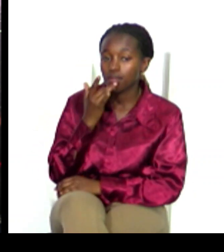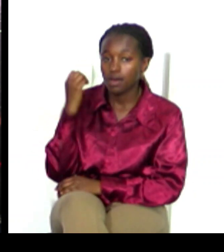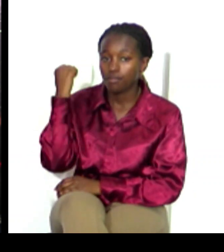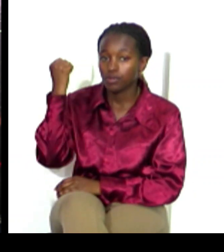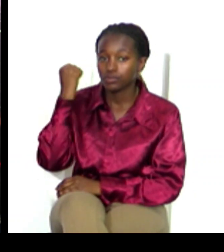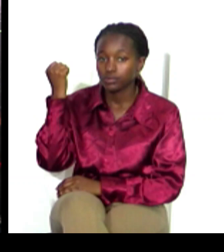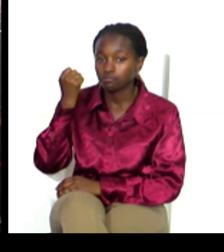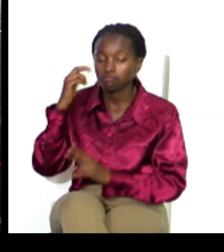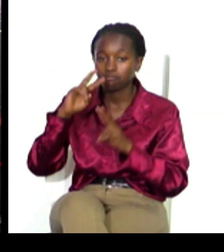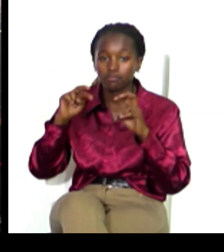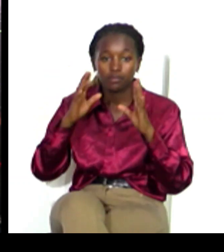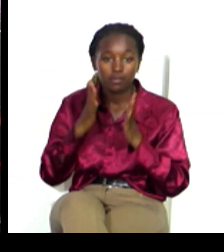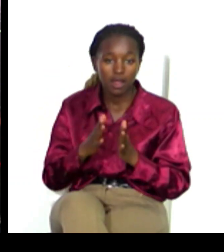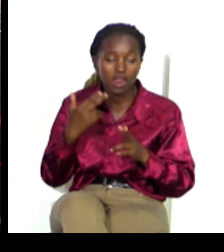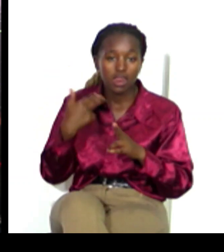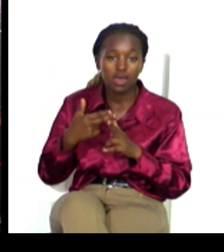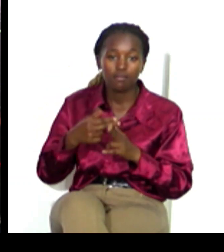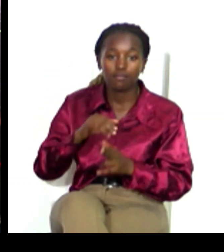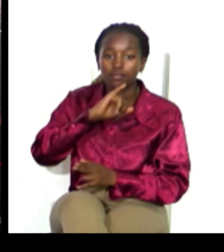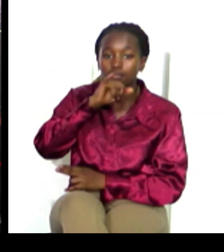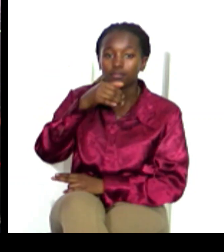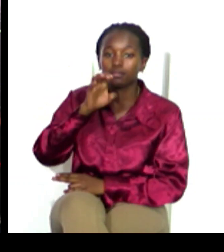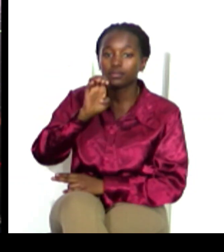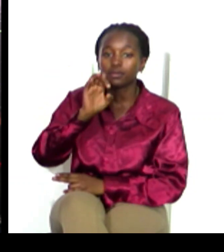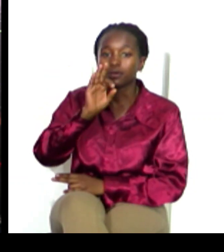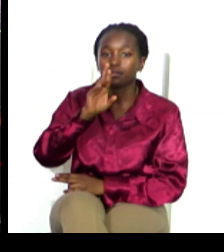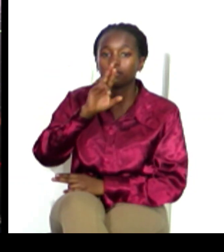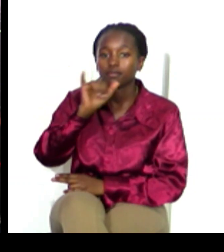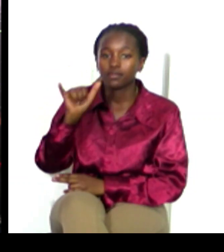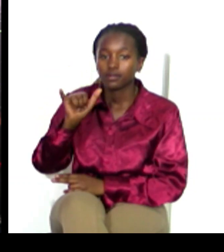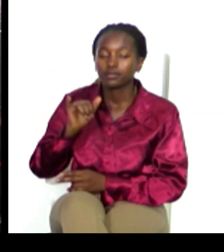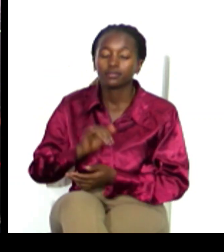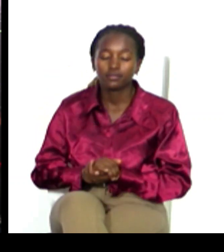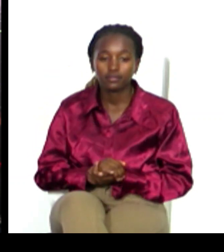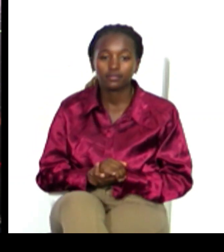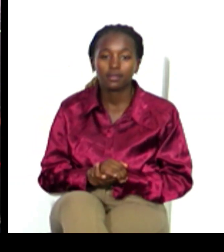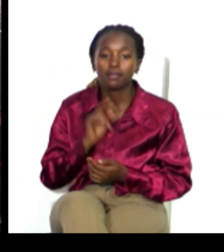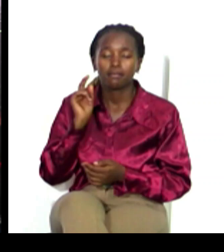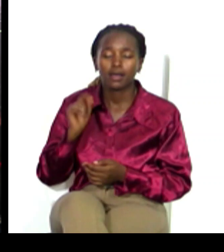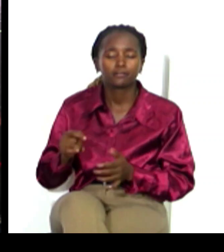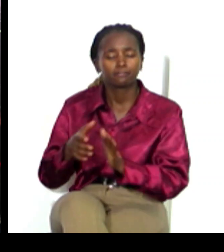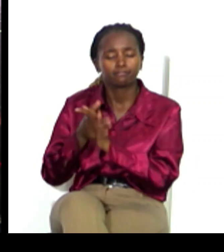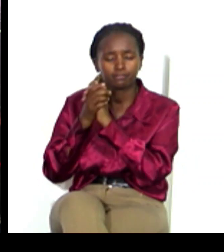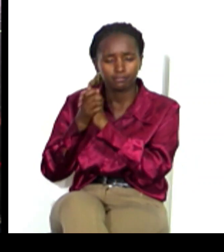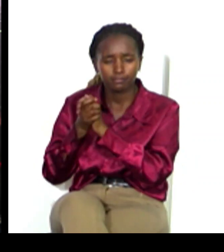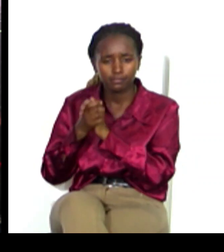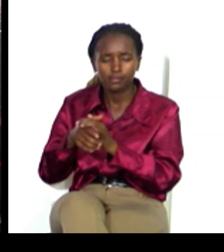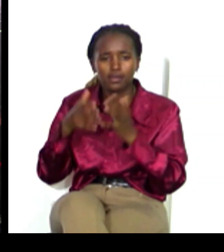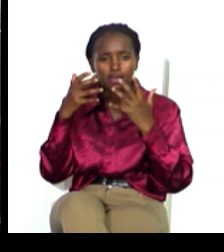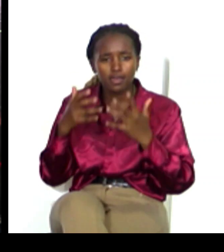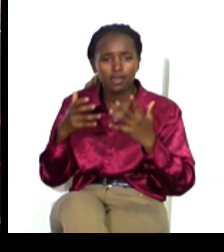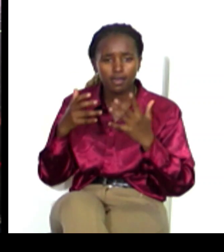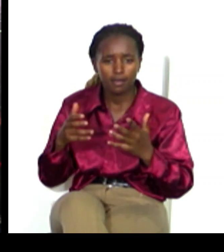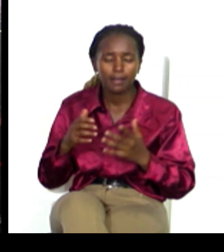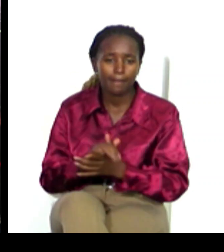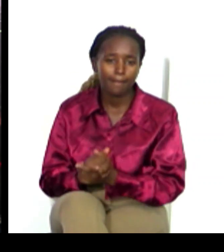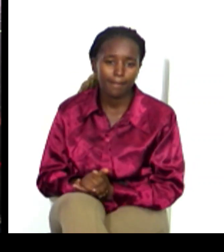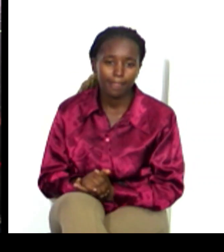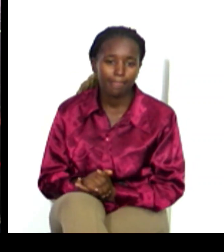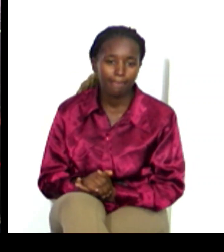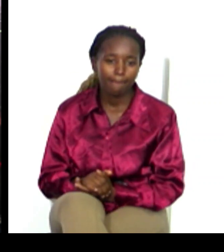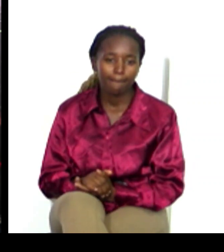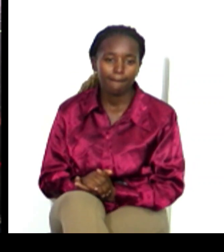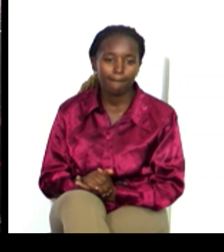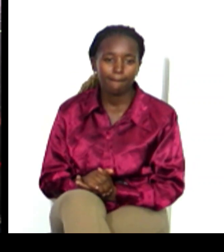political analyst, Jeffrey Otieno. Thank you so much. Piga na nguvu hivi kama mtu na damu ya Mjaluo na Mluya.